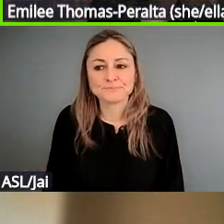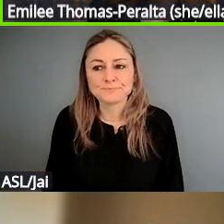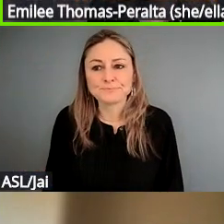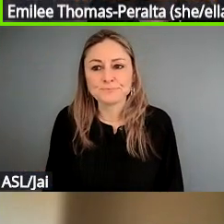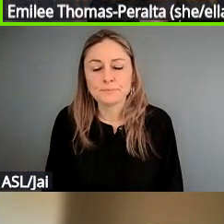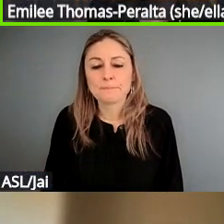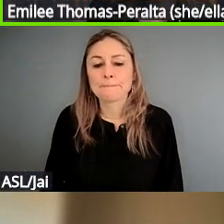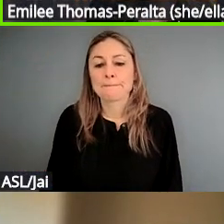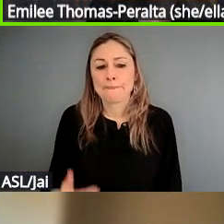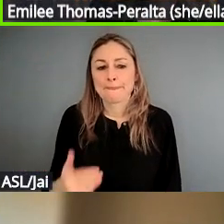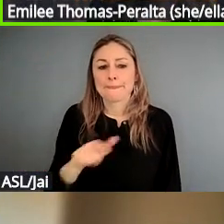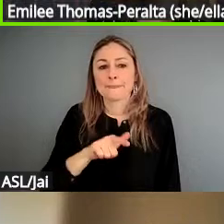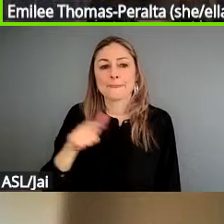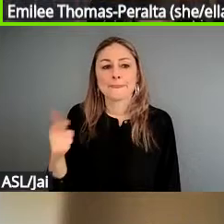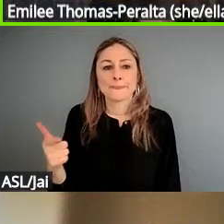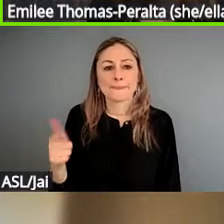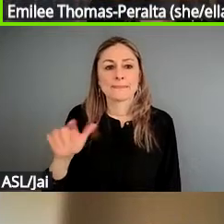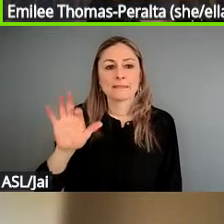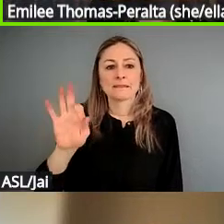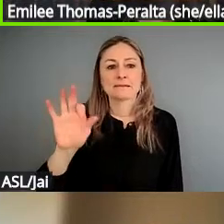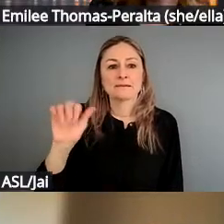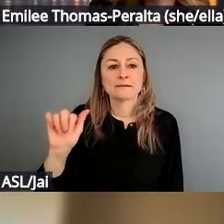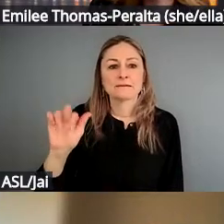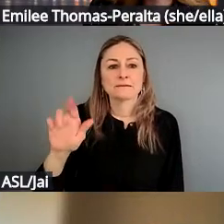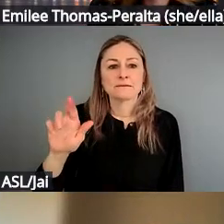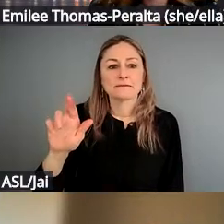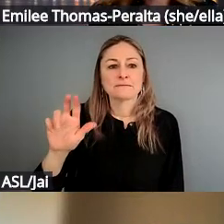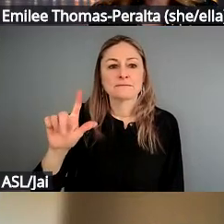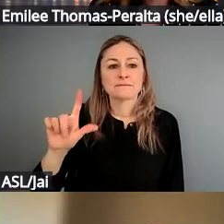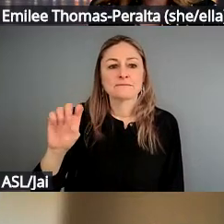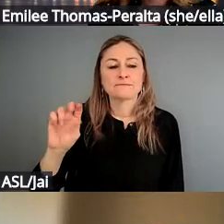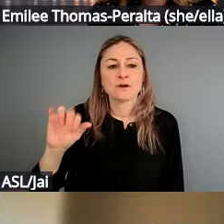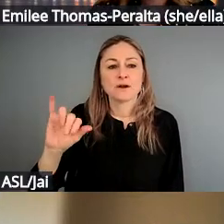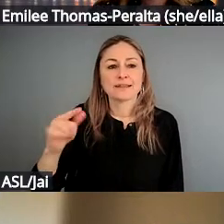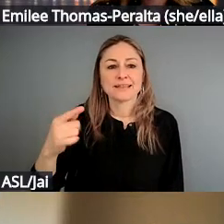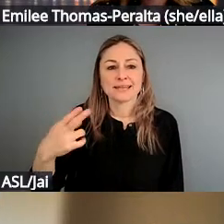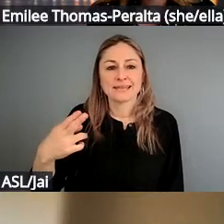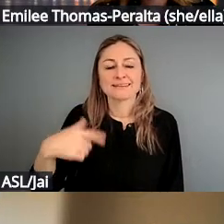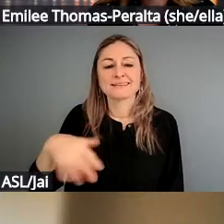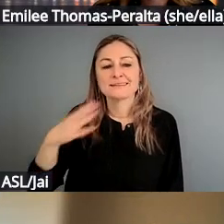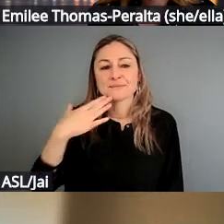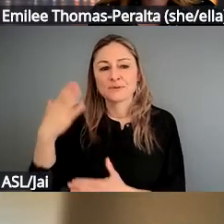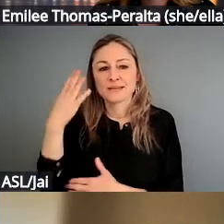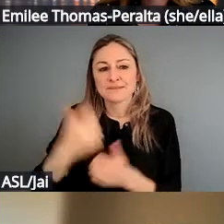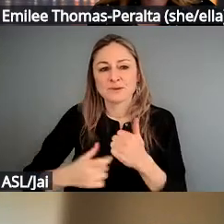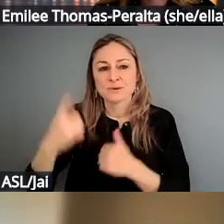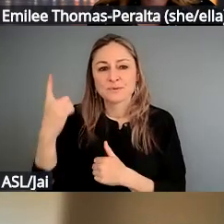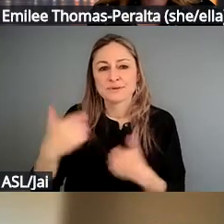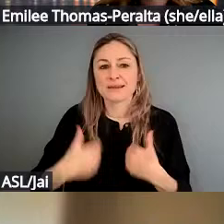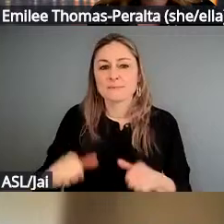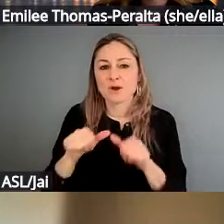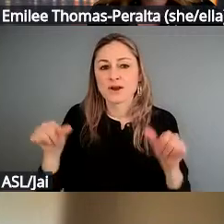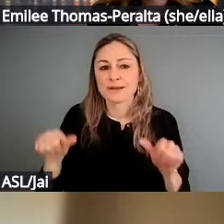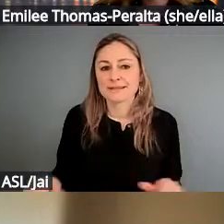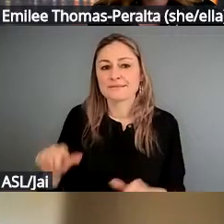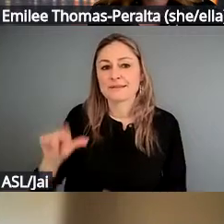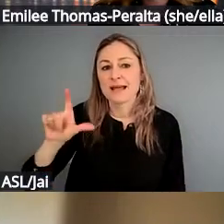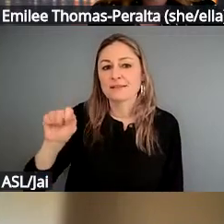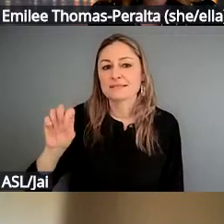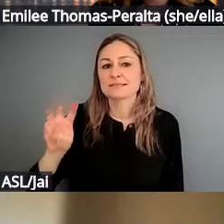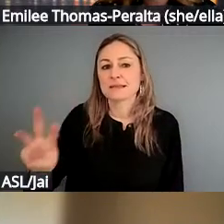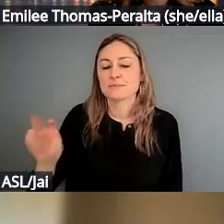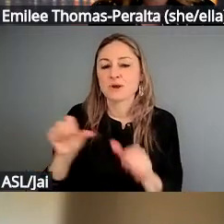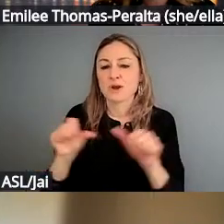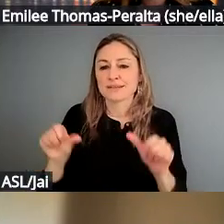Thanks, Peter. We'll go to Farley and then Juan. Good morning, everybody. Farley Winters. I'm an architect at LSW Architects in